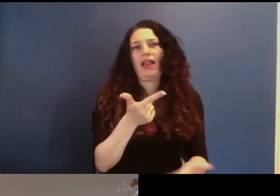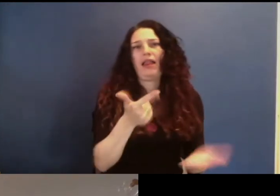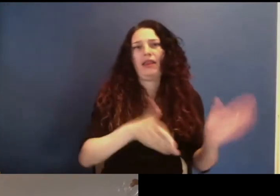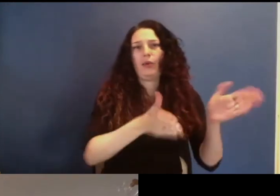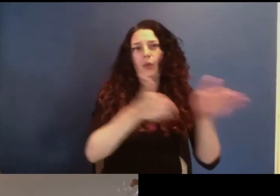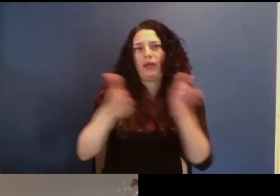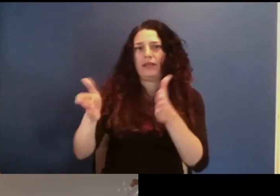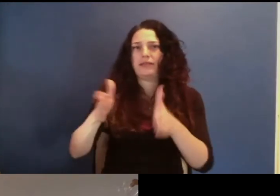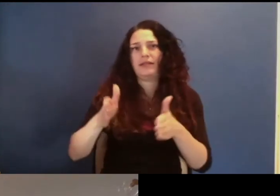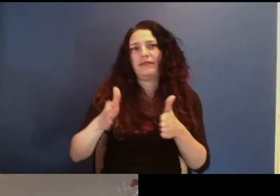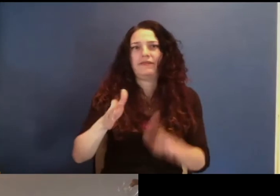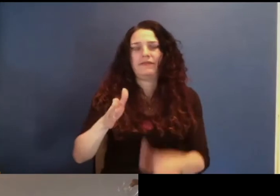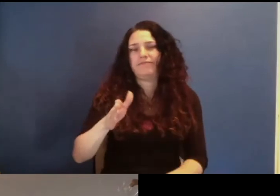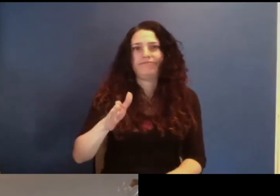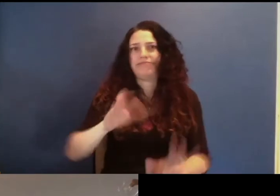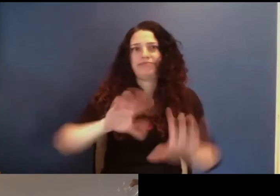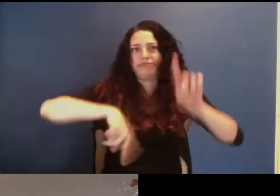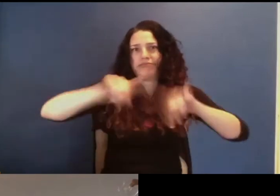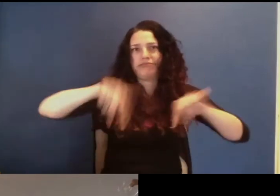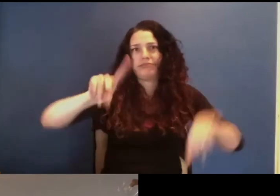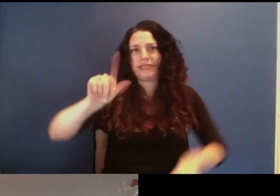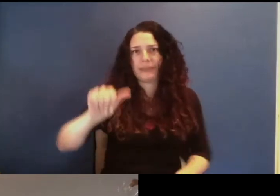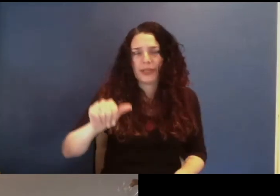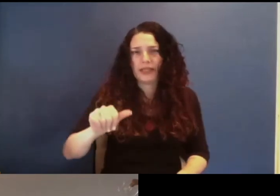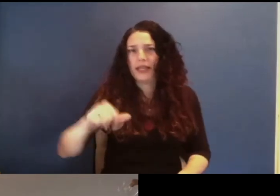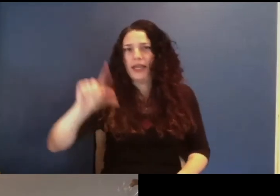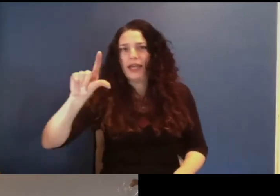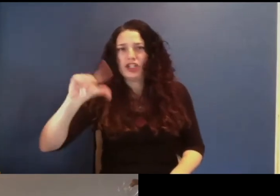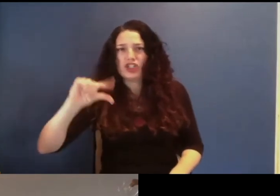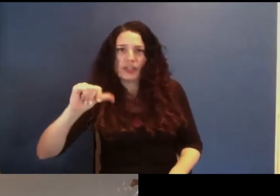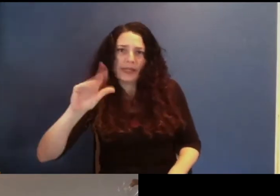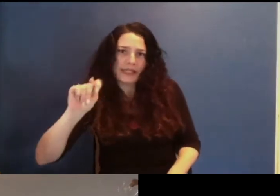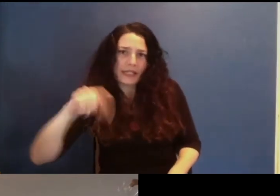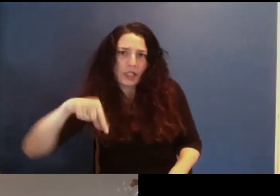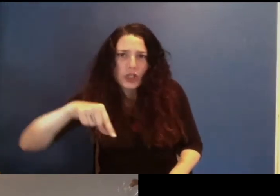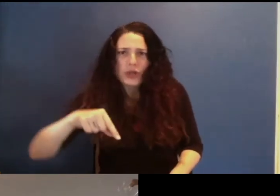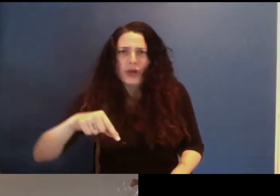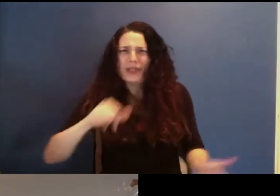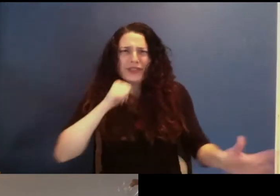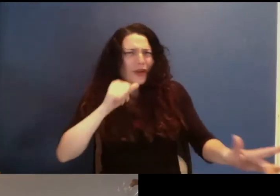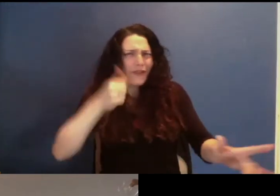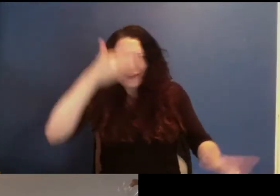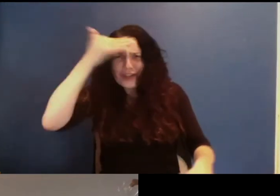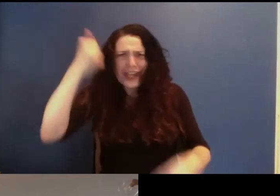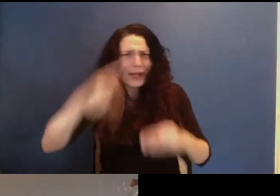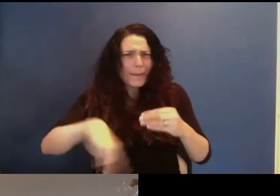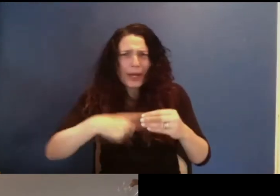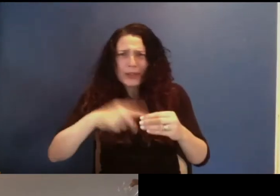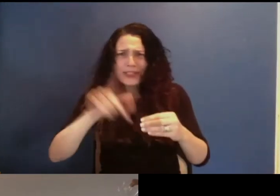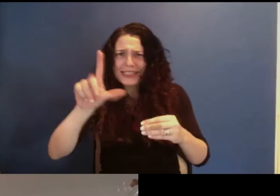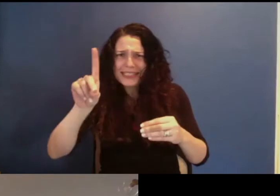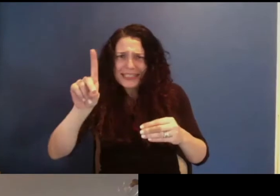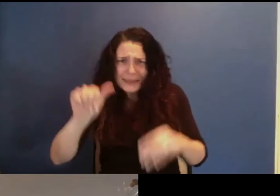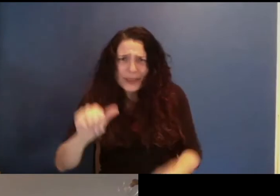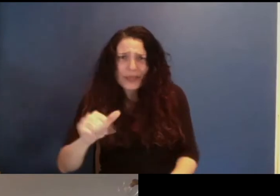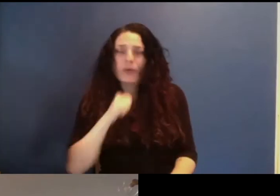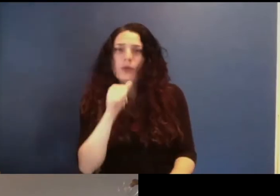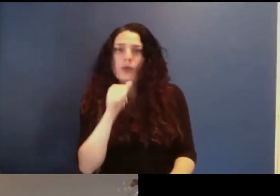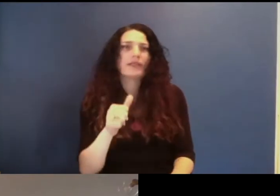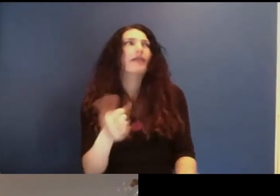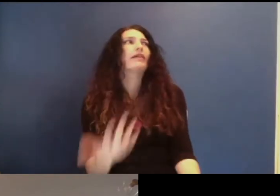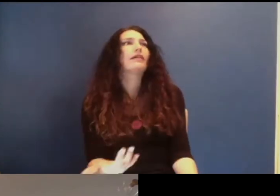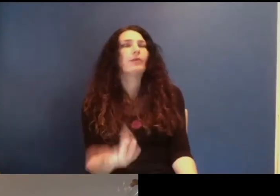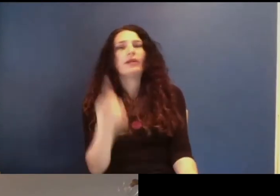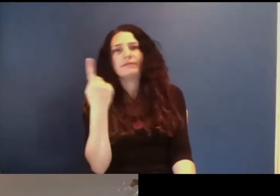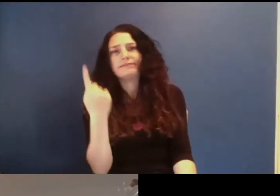color, it's like, don't forget about disability. And it's like, we're constantly having to remind people, but it definitely is getting better.